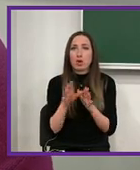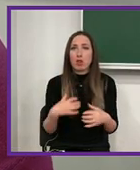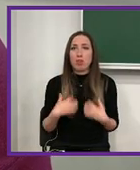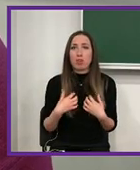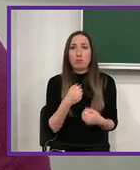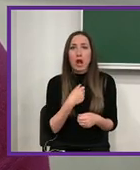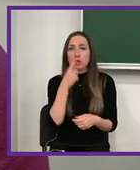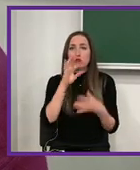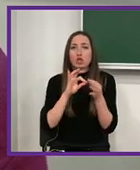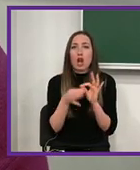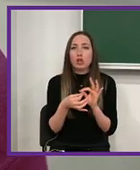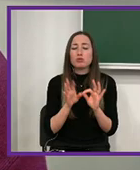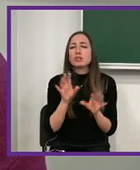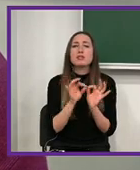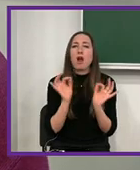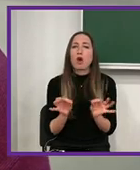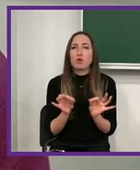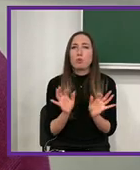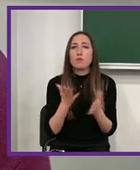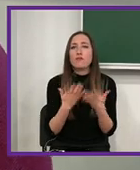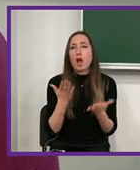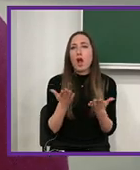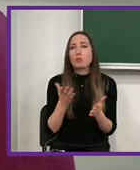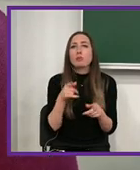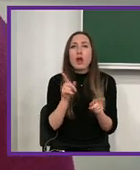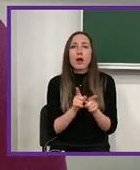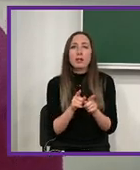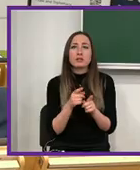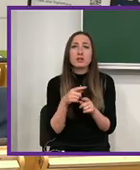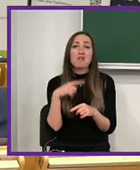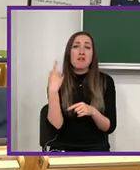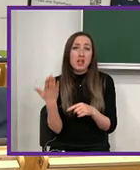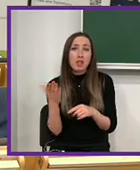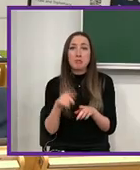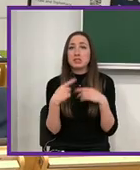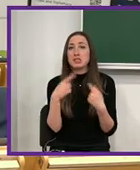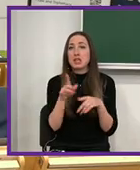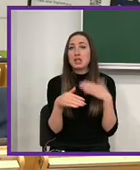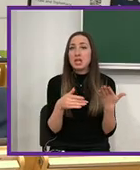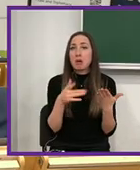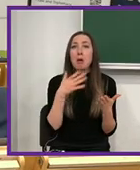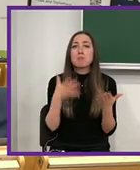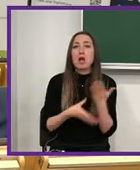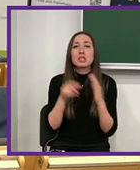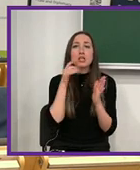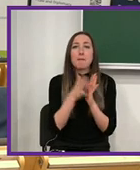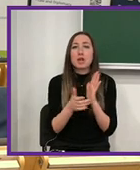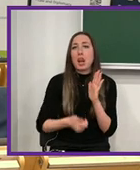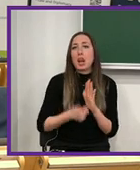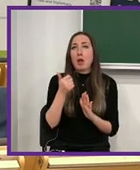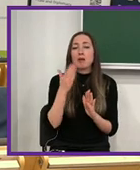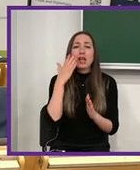it just really helps people really to understand. And I don't know what was your experience, but our was that getting at the